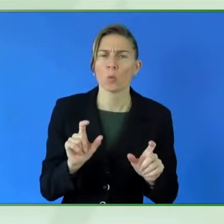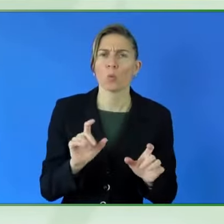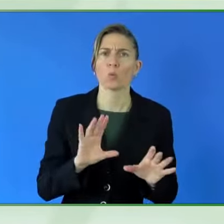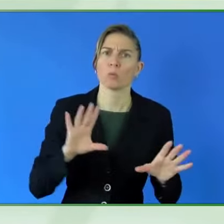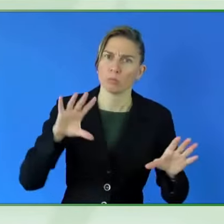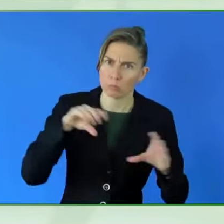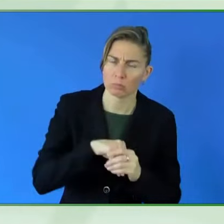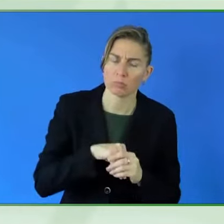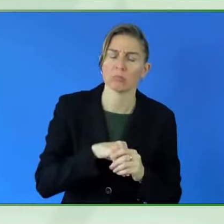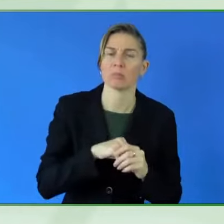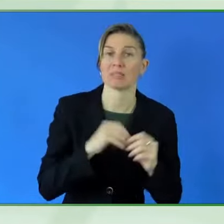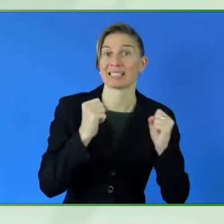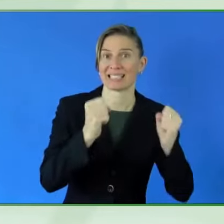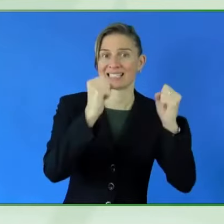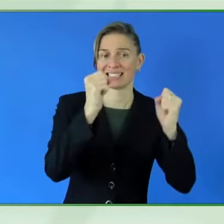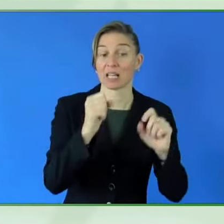after.